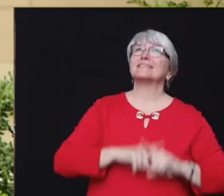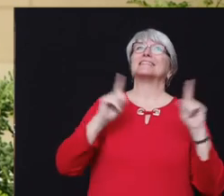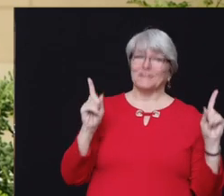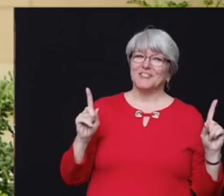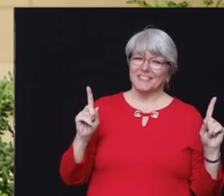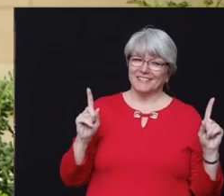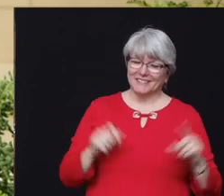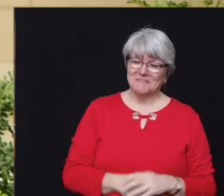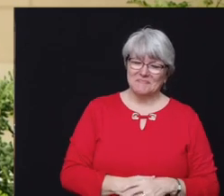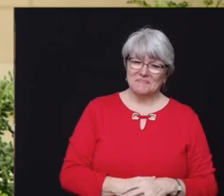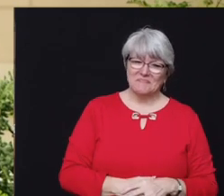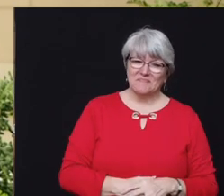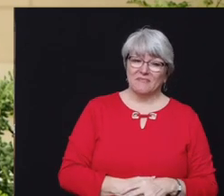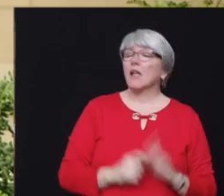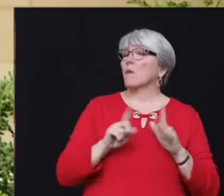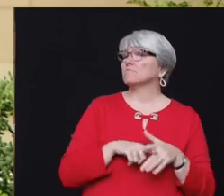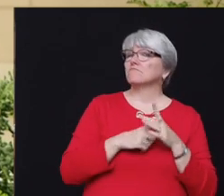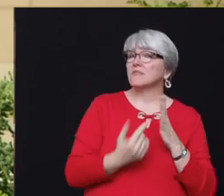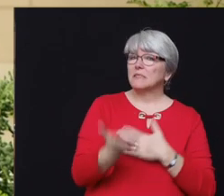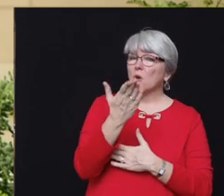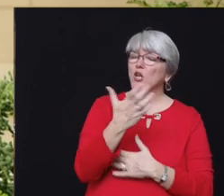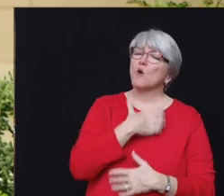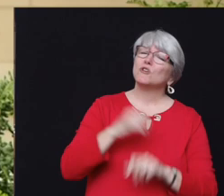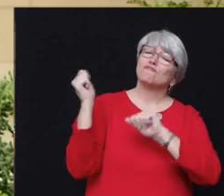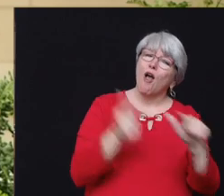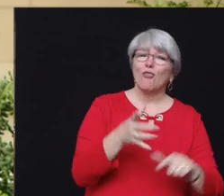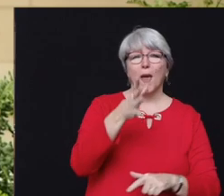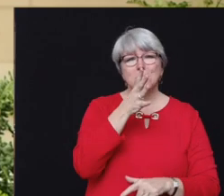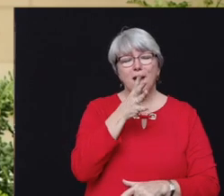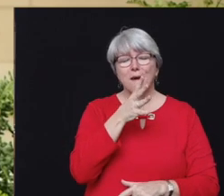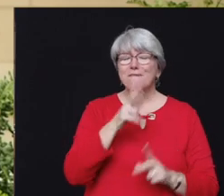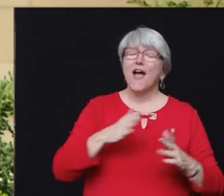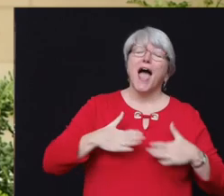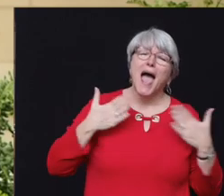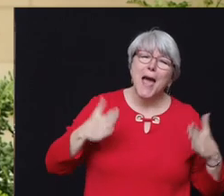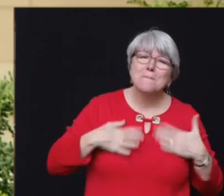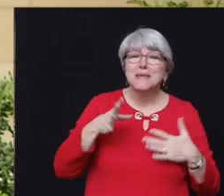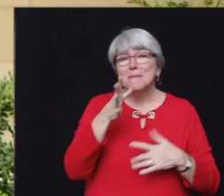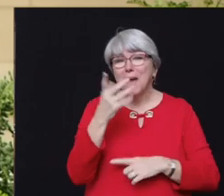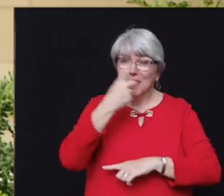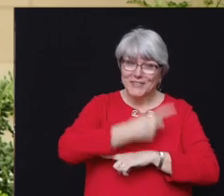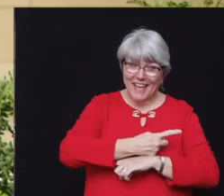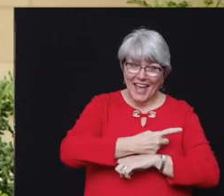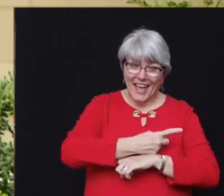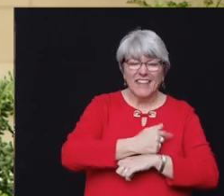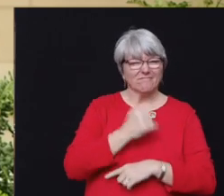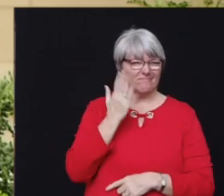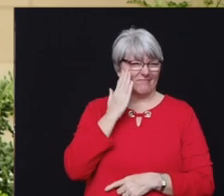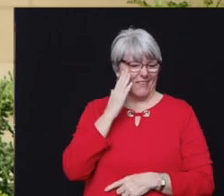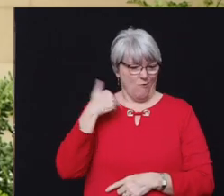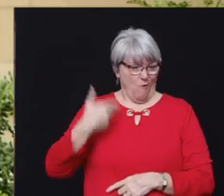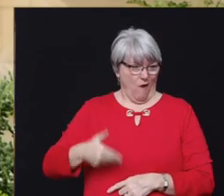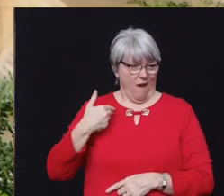difference. I want to begin this morning by wishing all our moms a very happy Mother's Day. I know that I